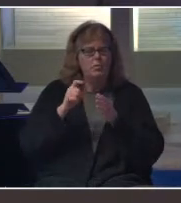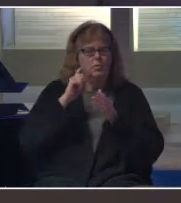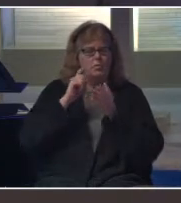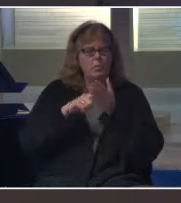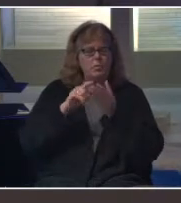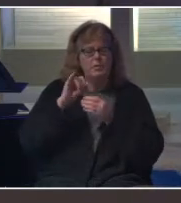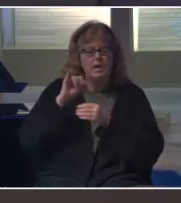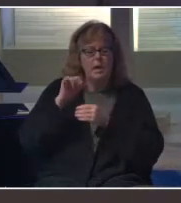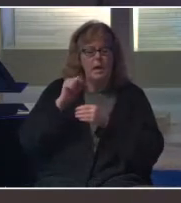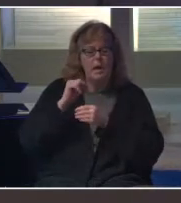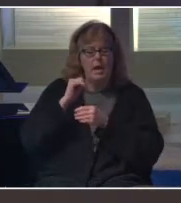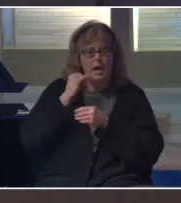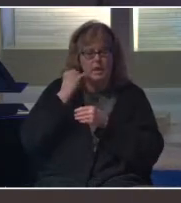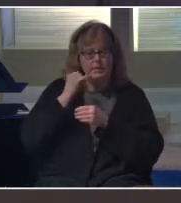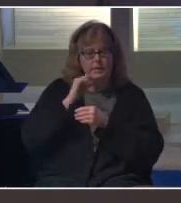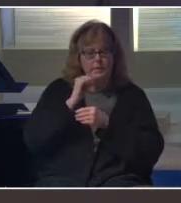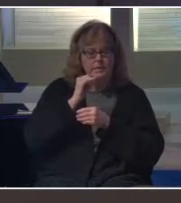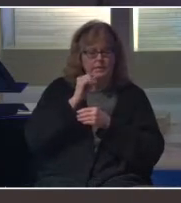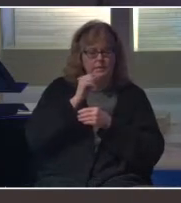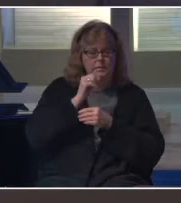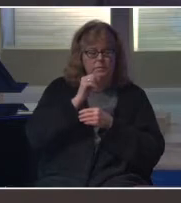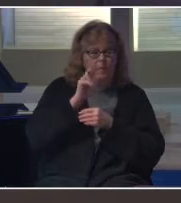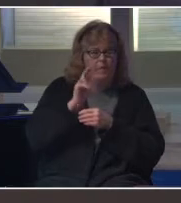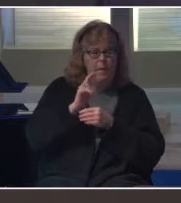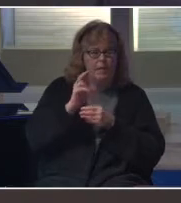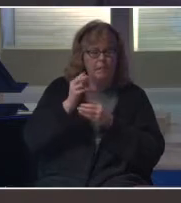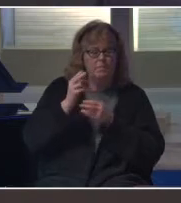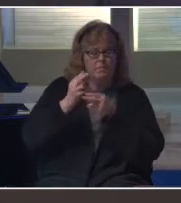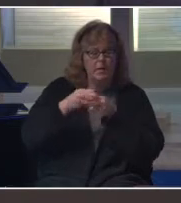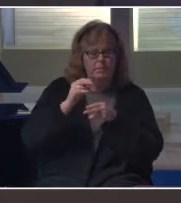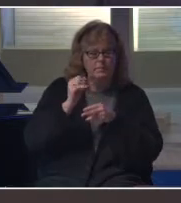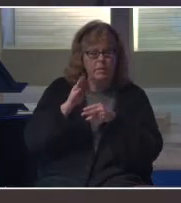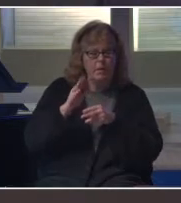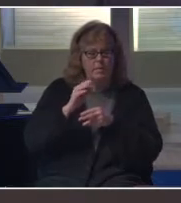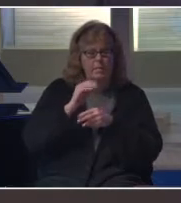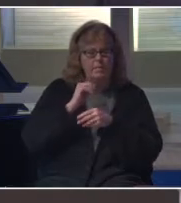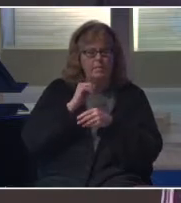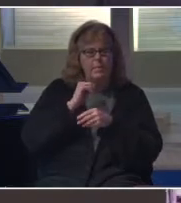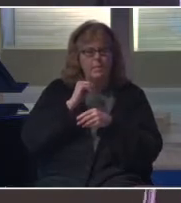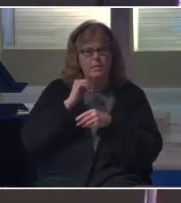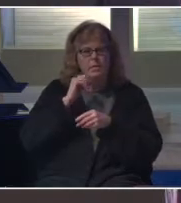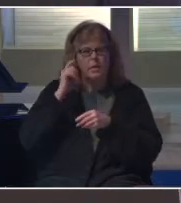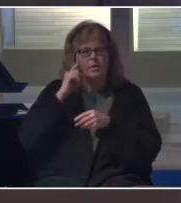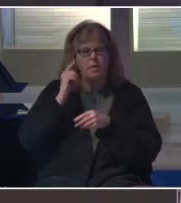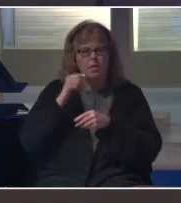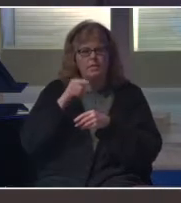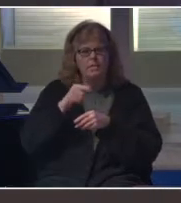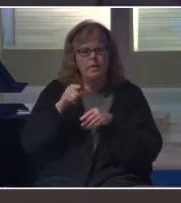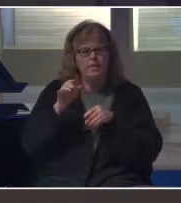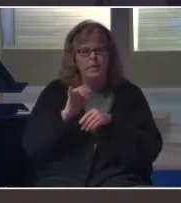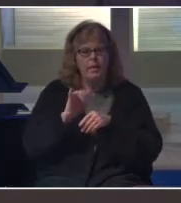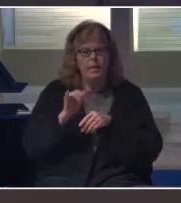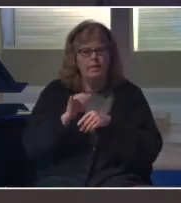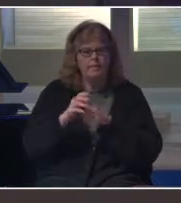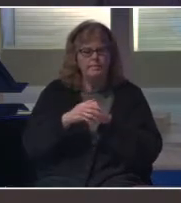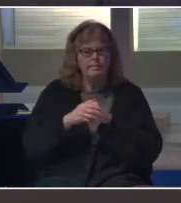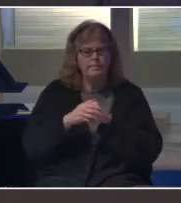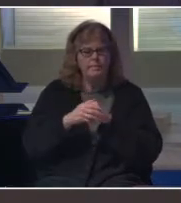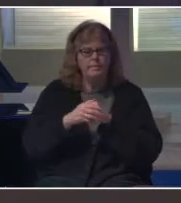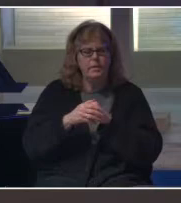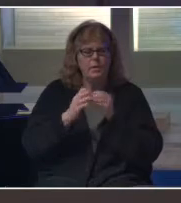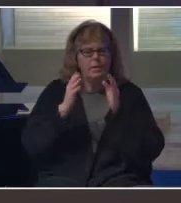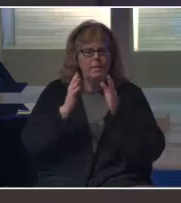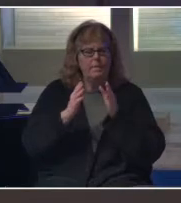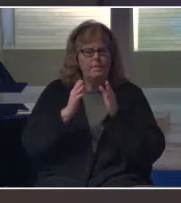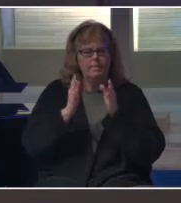when Isaac and Rebekah named Jacob, they were probably not thinking of him as being, a person